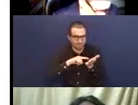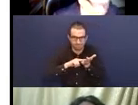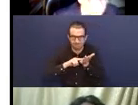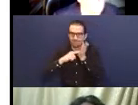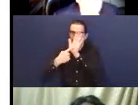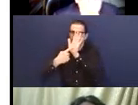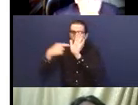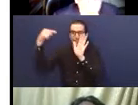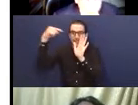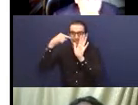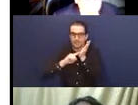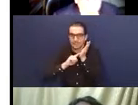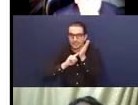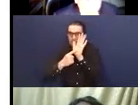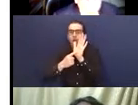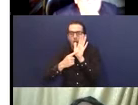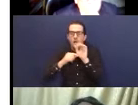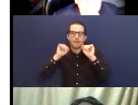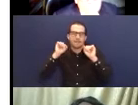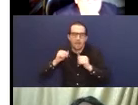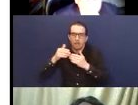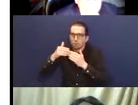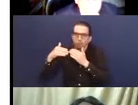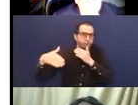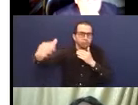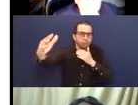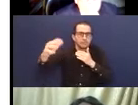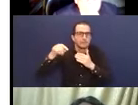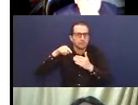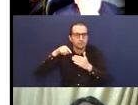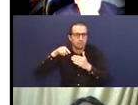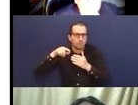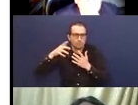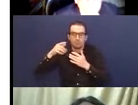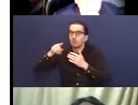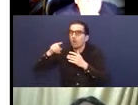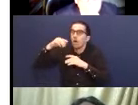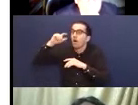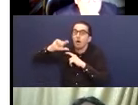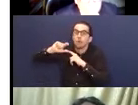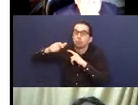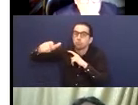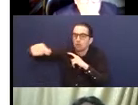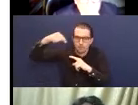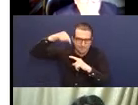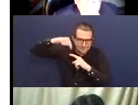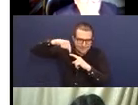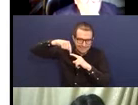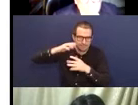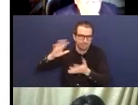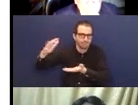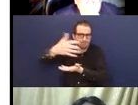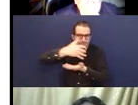data exists, it is vital to understand how to analyze, to use and trust it for advocacy